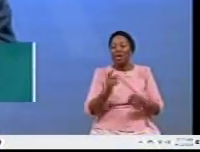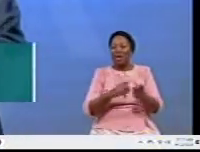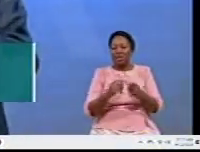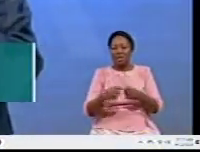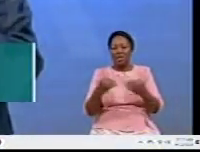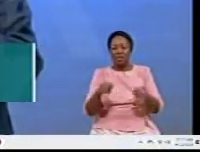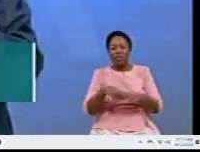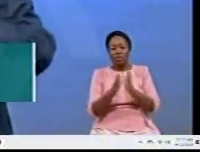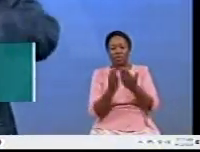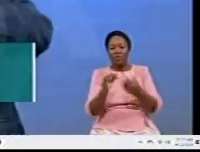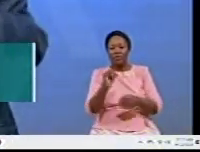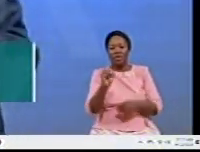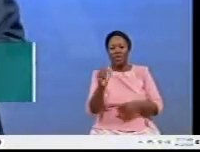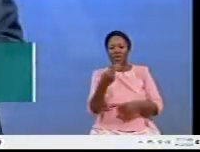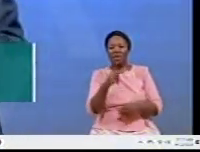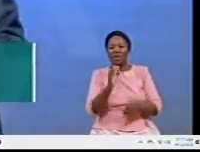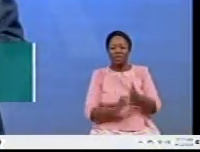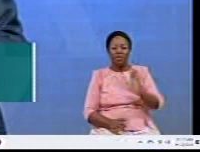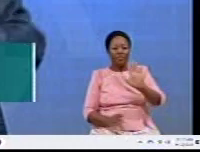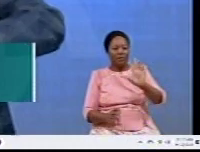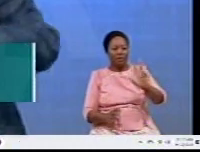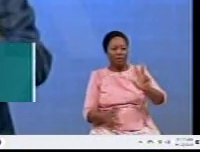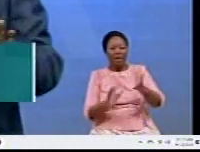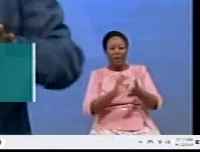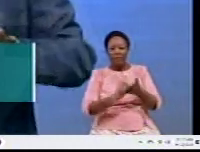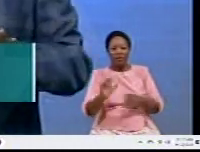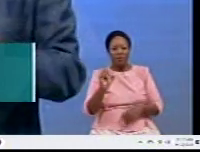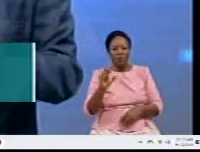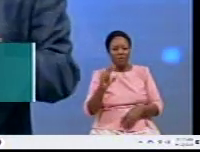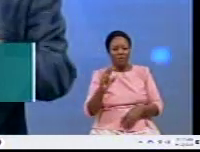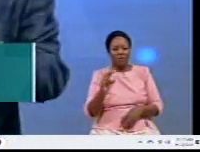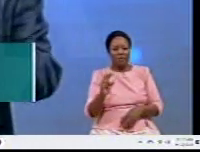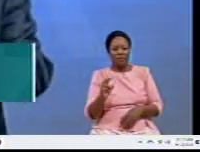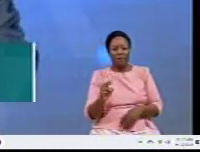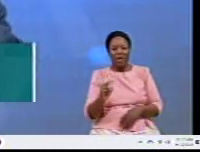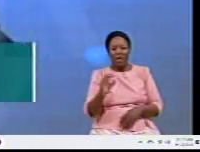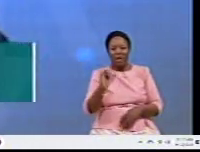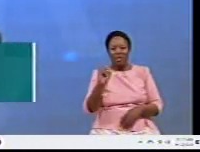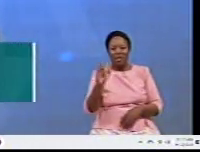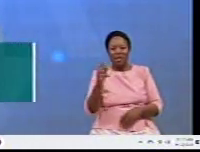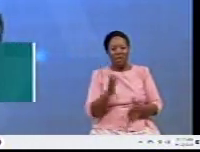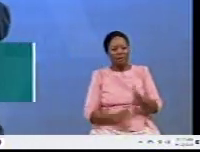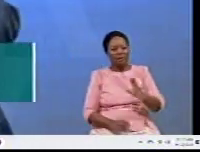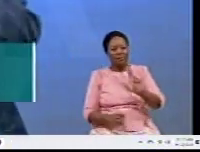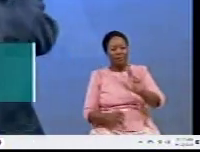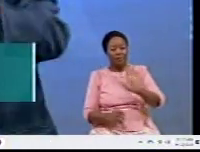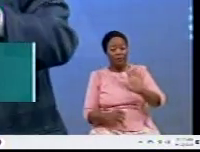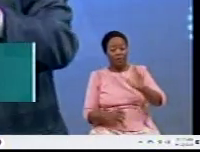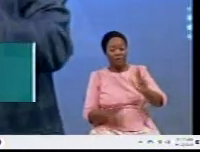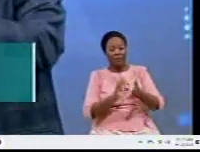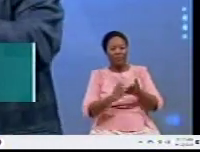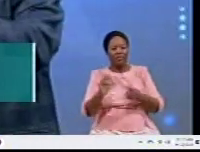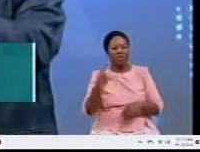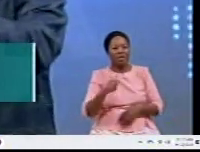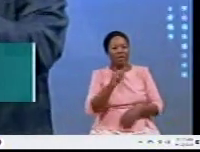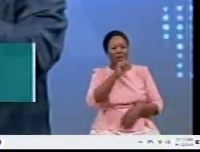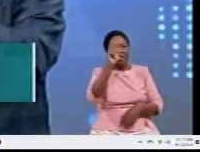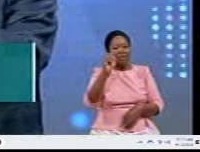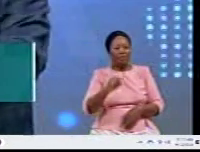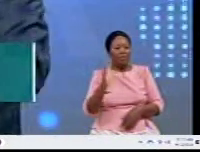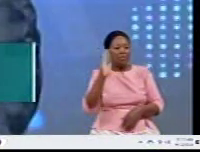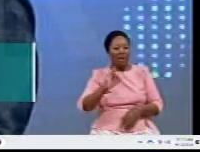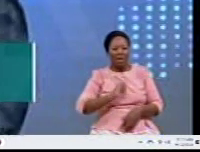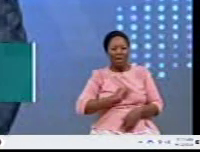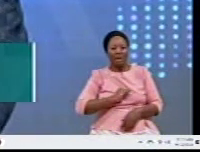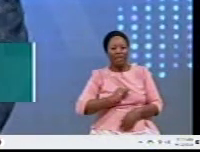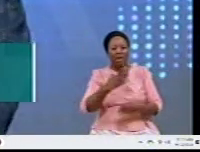reading from verse 12. Isaiah chapter 53, reading from verse 12. Therefore will I